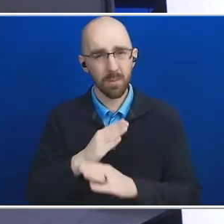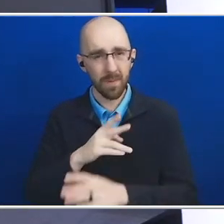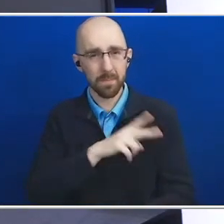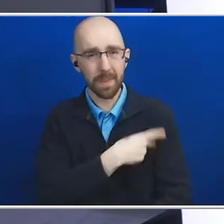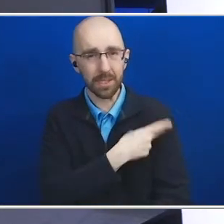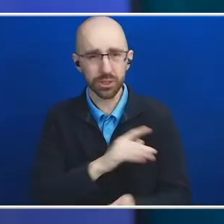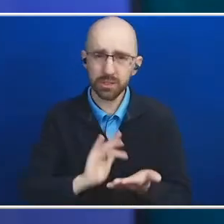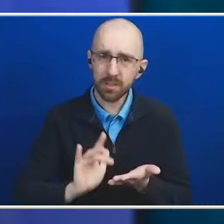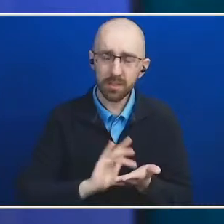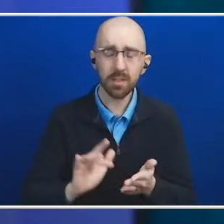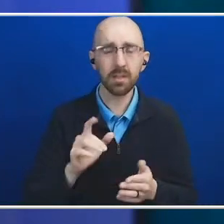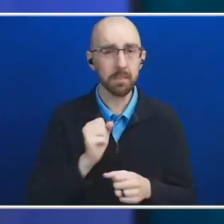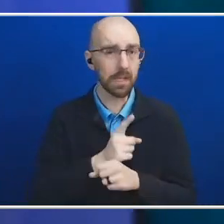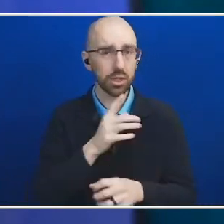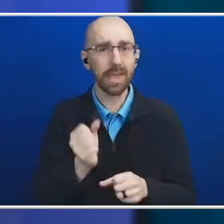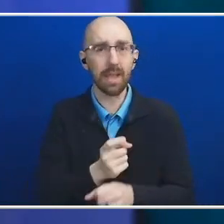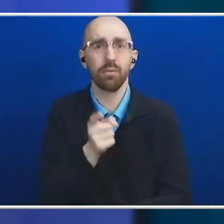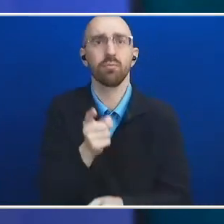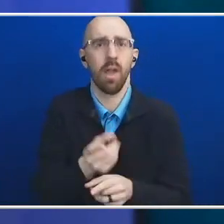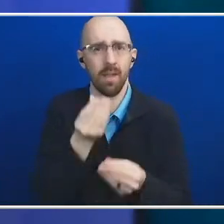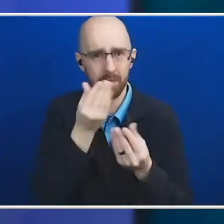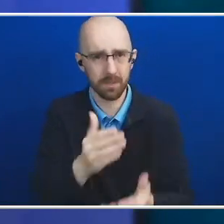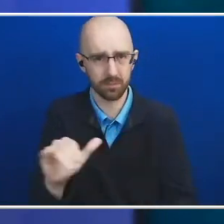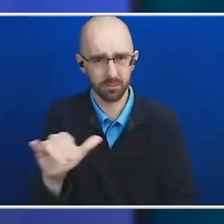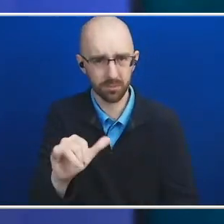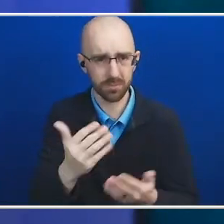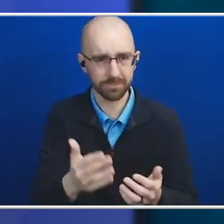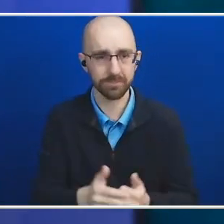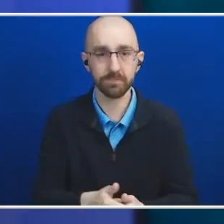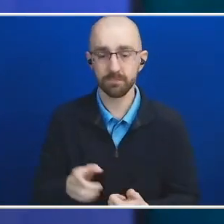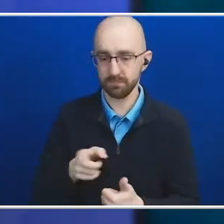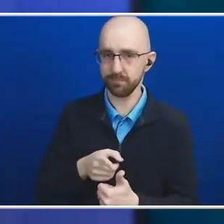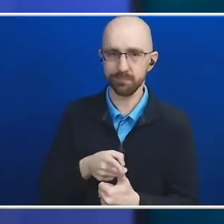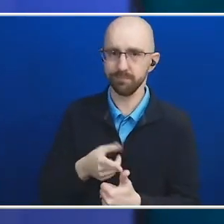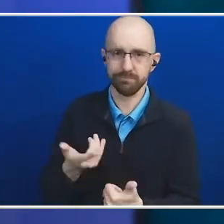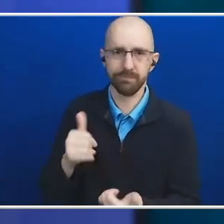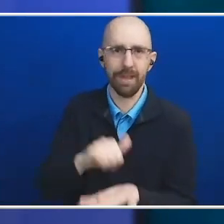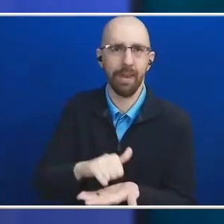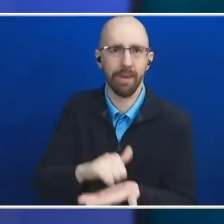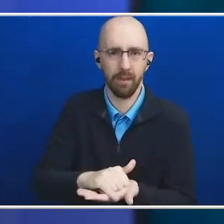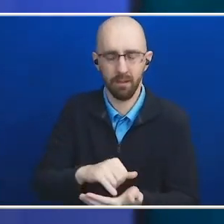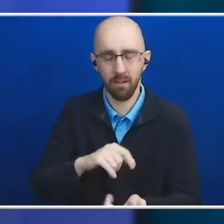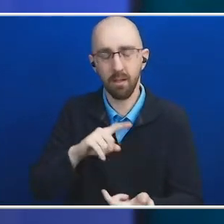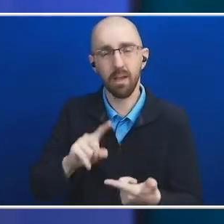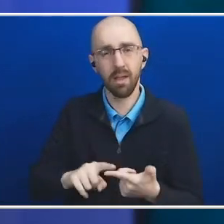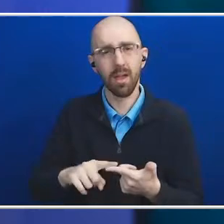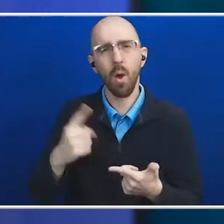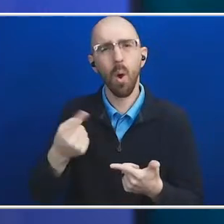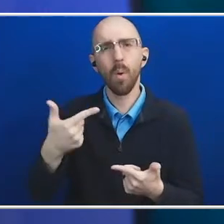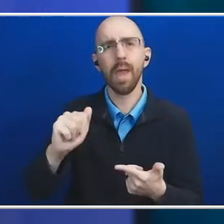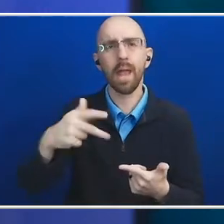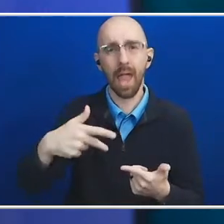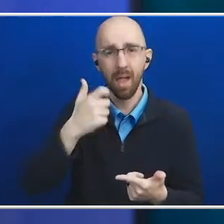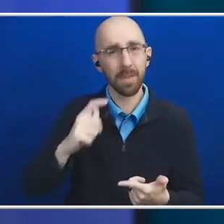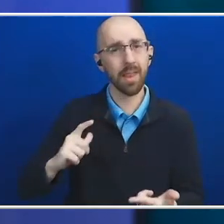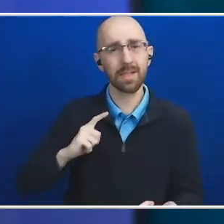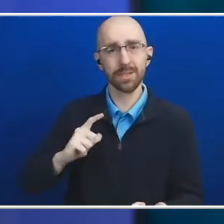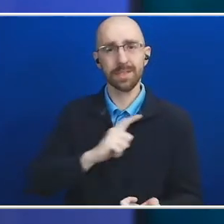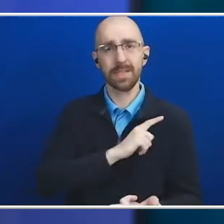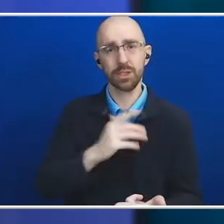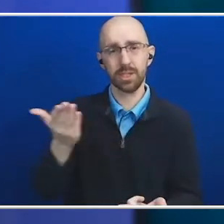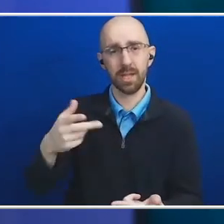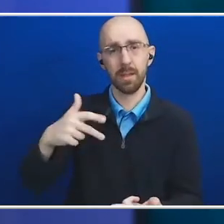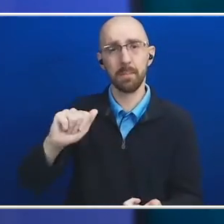information? Right. One, you can't. And the thing is there's always a gap due to legislation. Pathology gets immediately